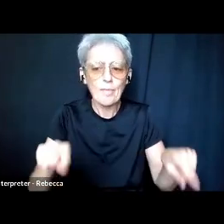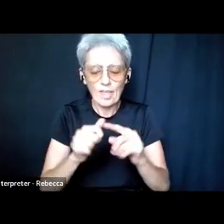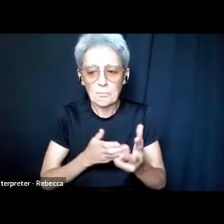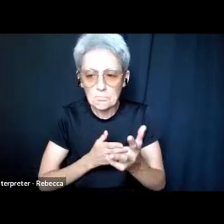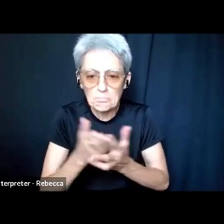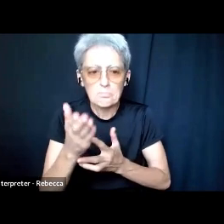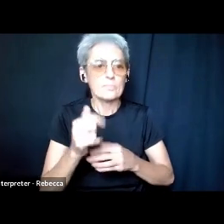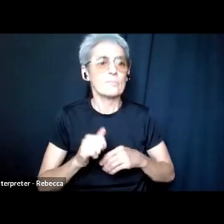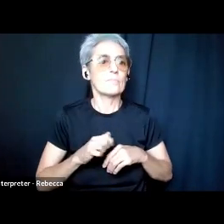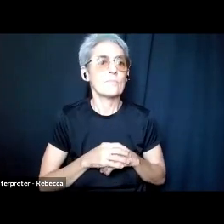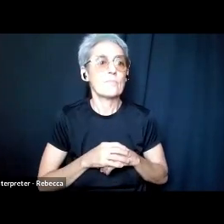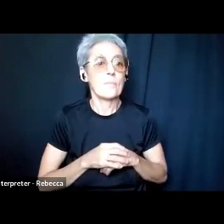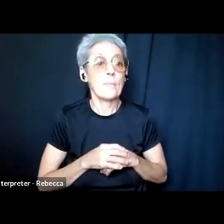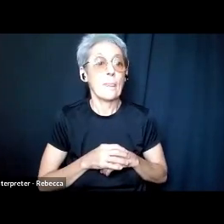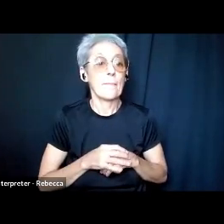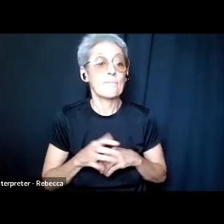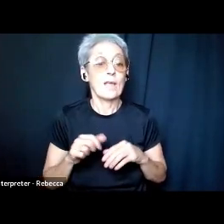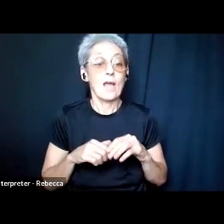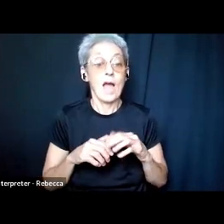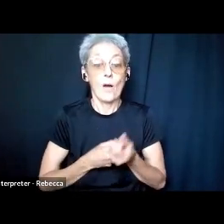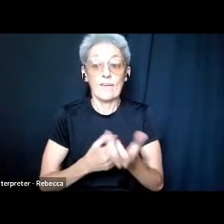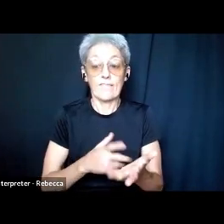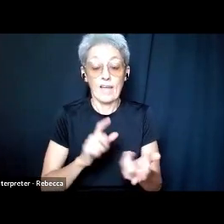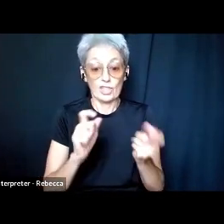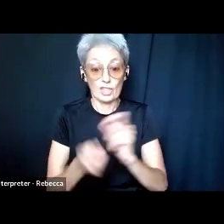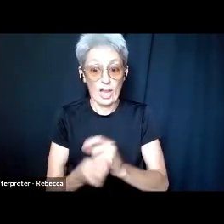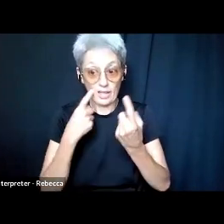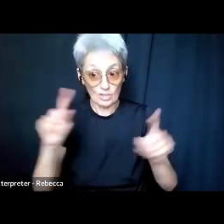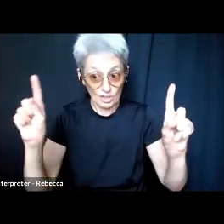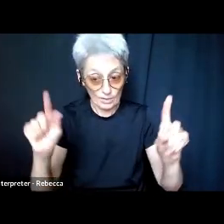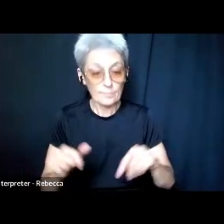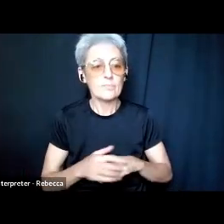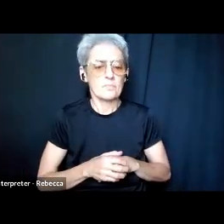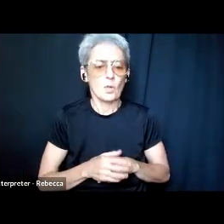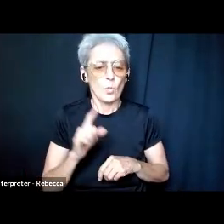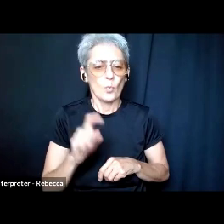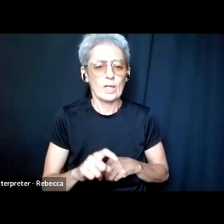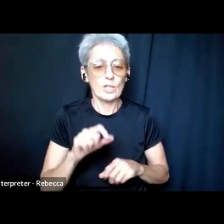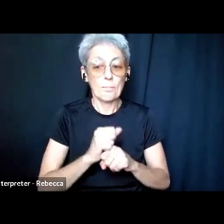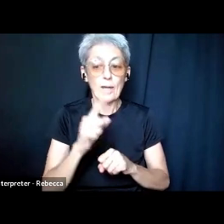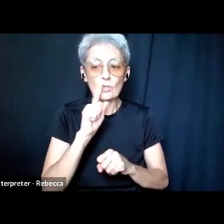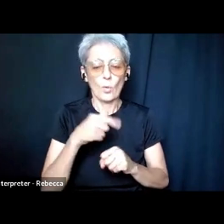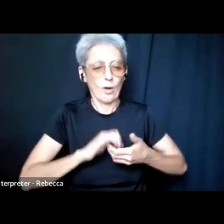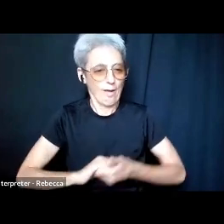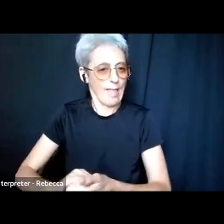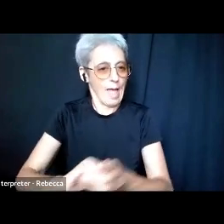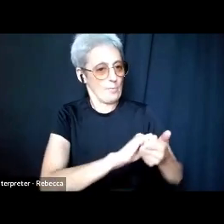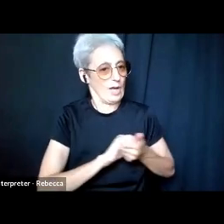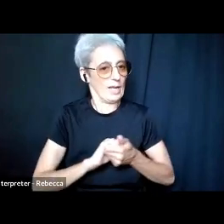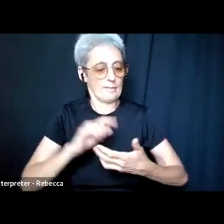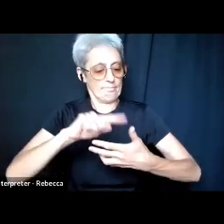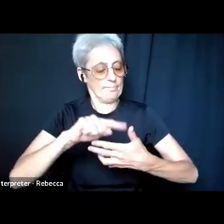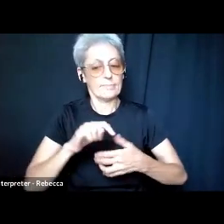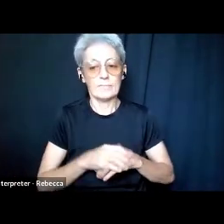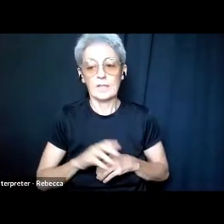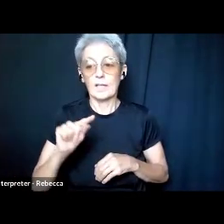When we're working on affecting change, we want to make sure that we are being collaborative. Our job, we believe at Tennessee